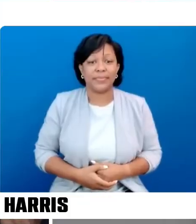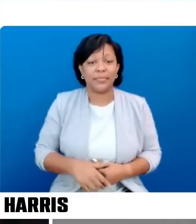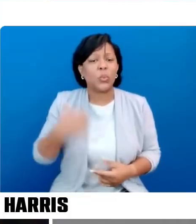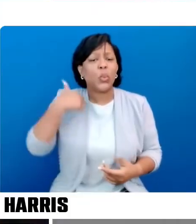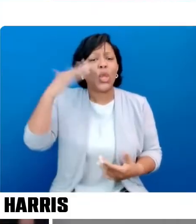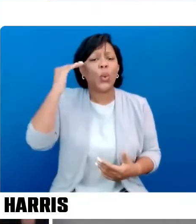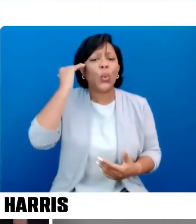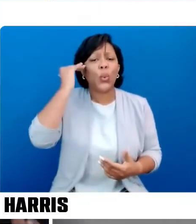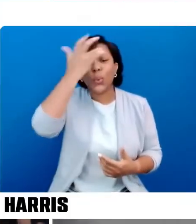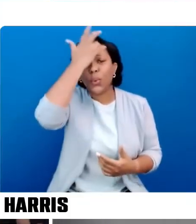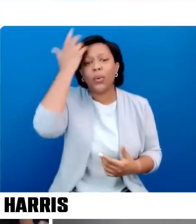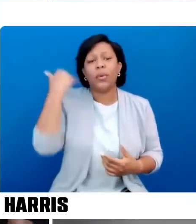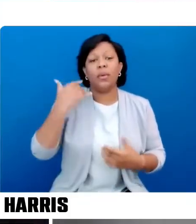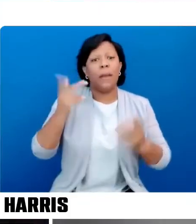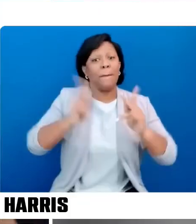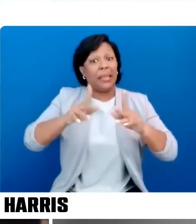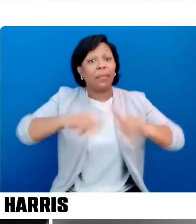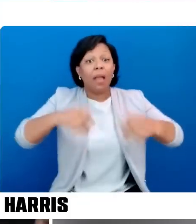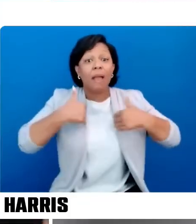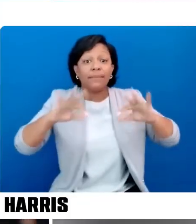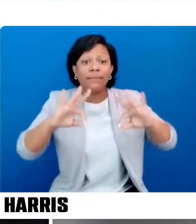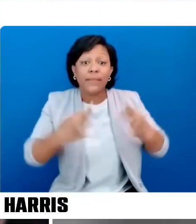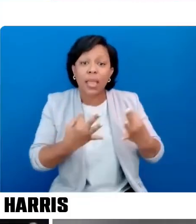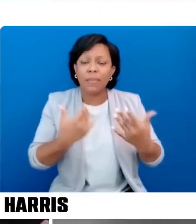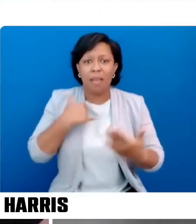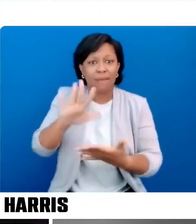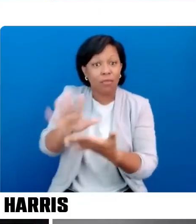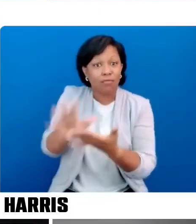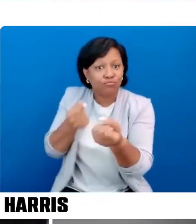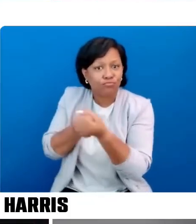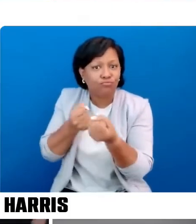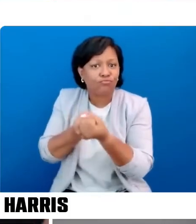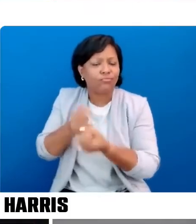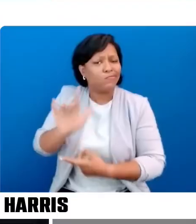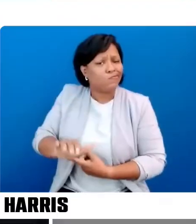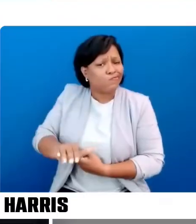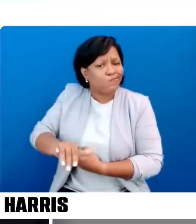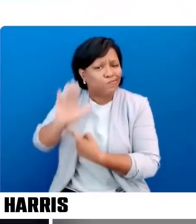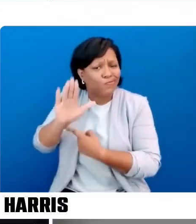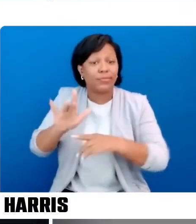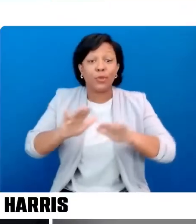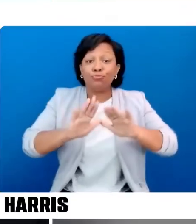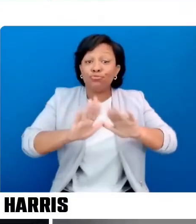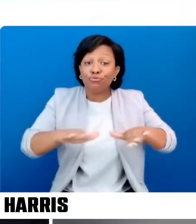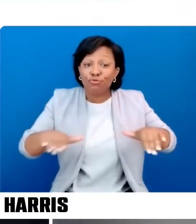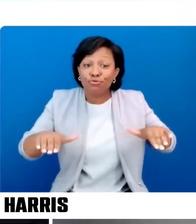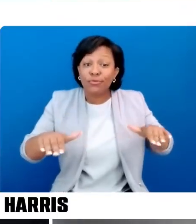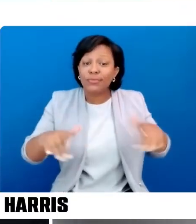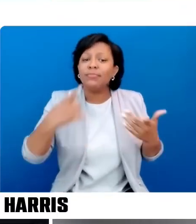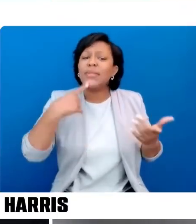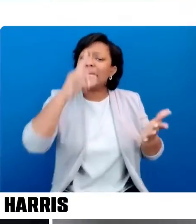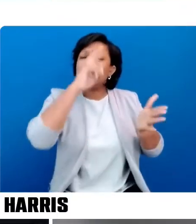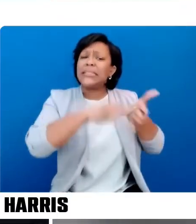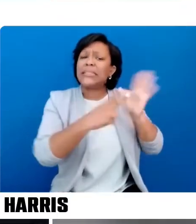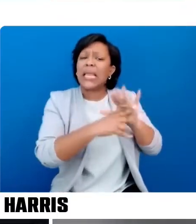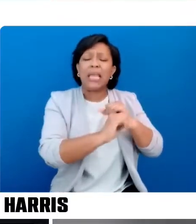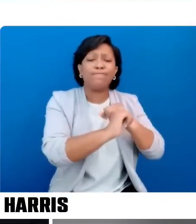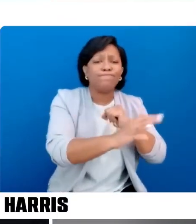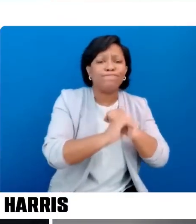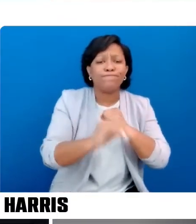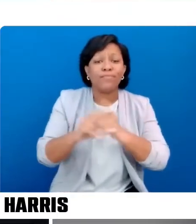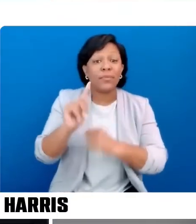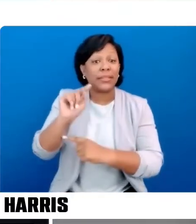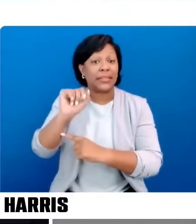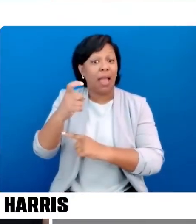support to raise their children, and I intend on extending a tax cut for those families of $6,000, which is